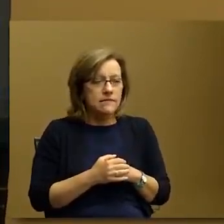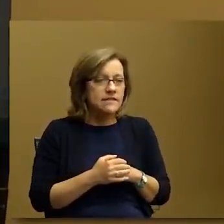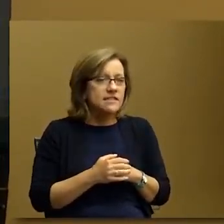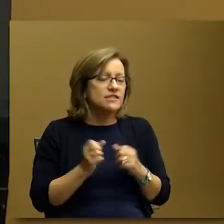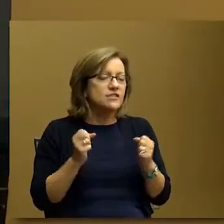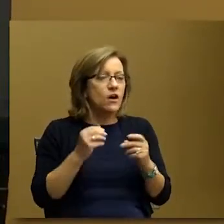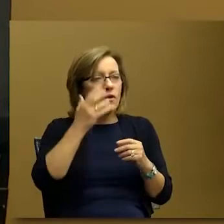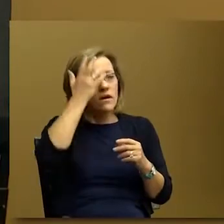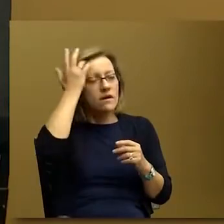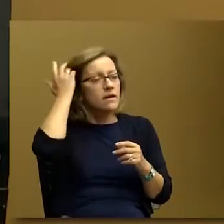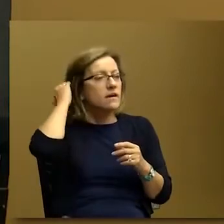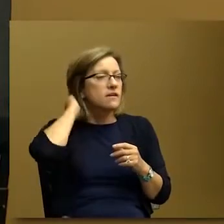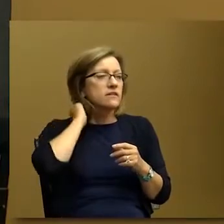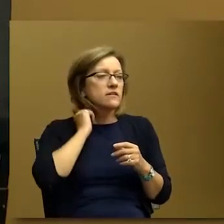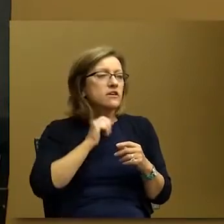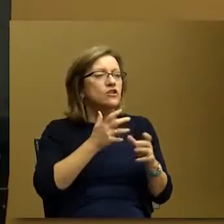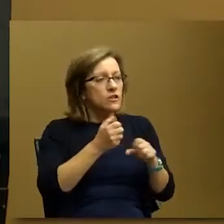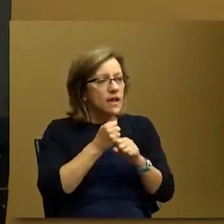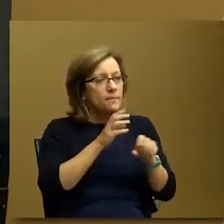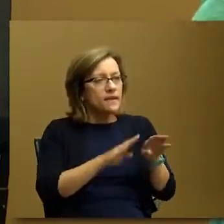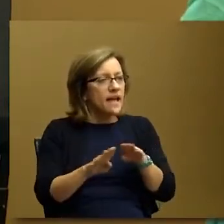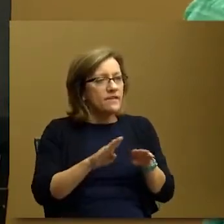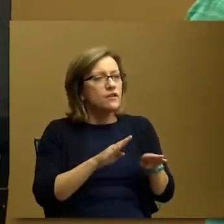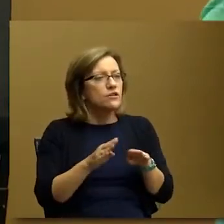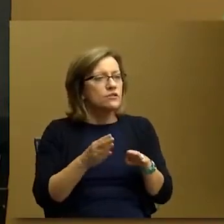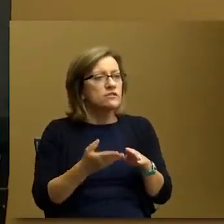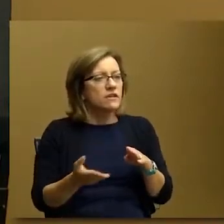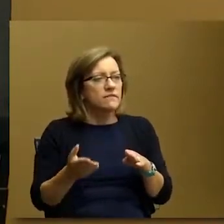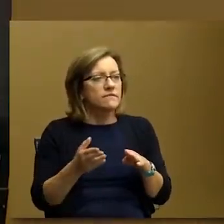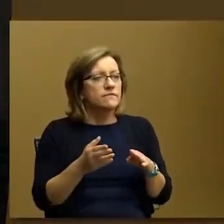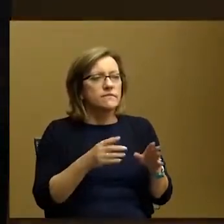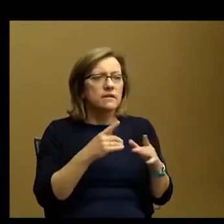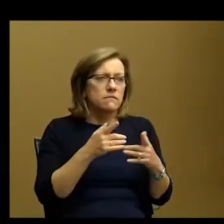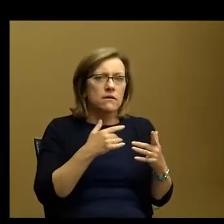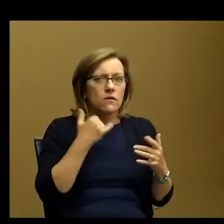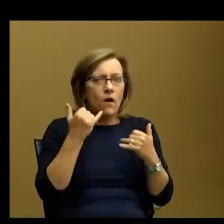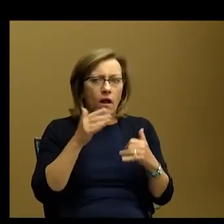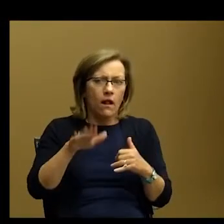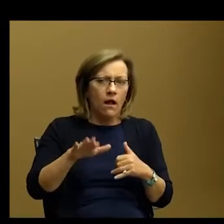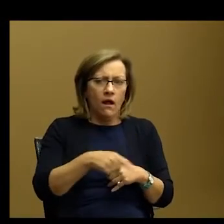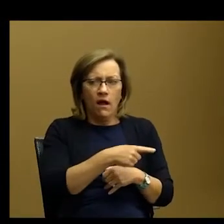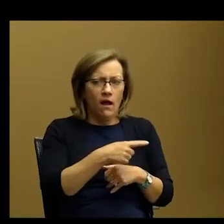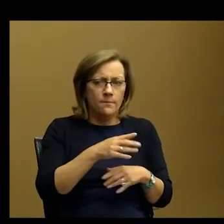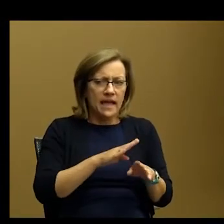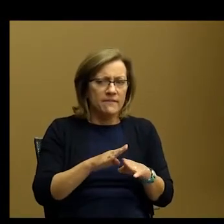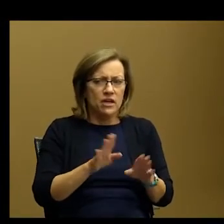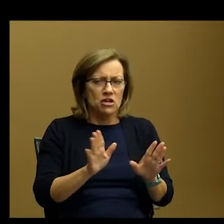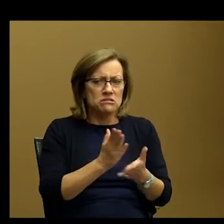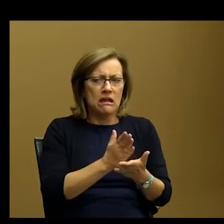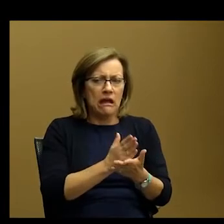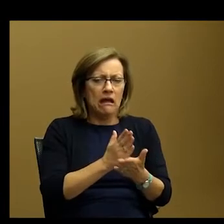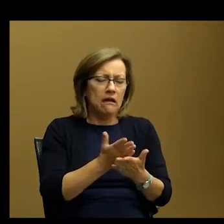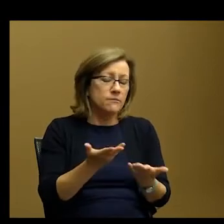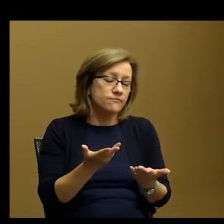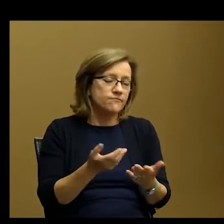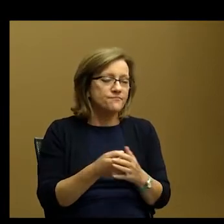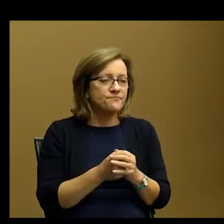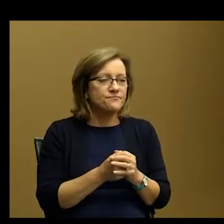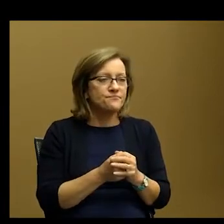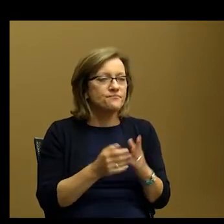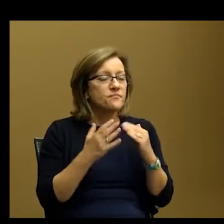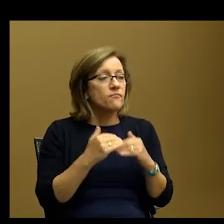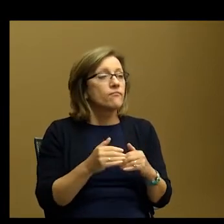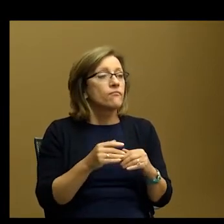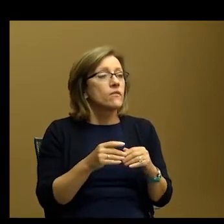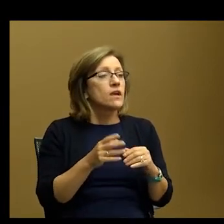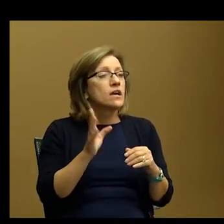So therefore you get the behavior calls too. And then there's directing someone's attention